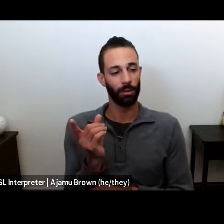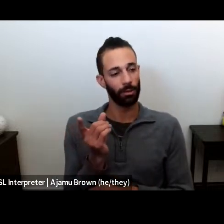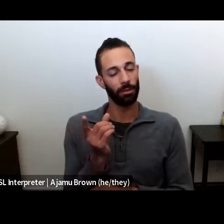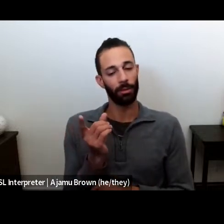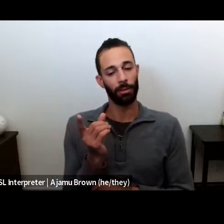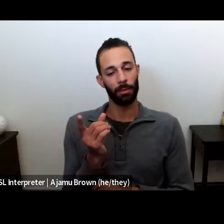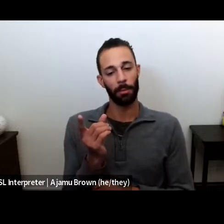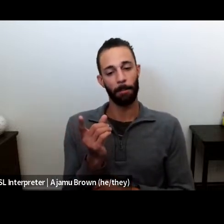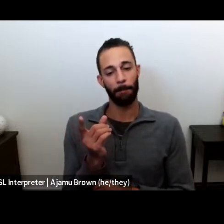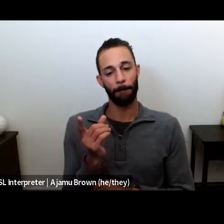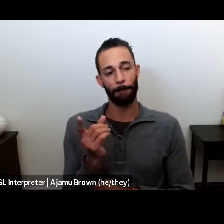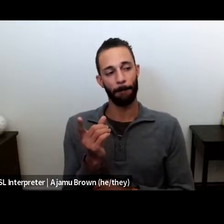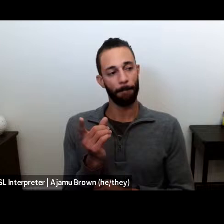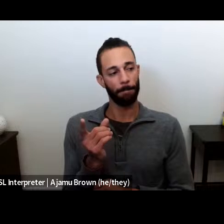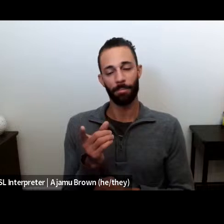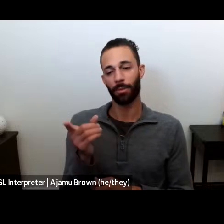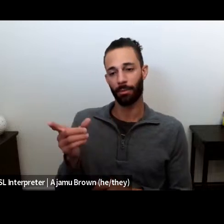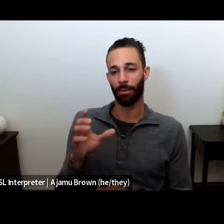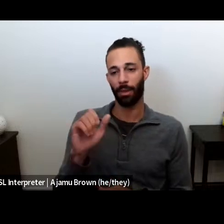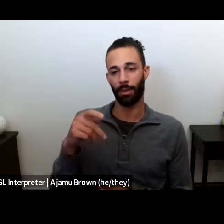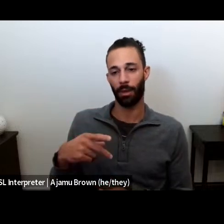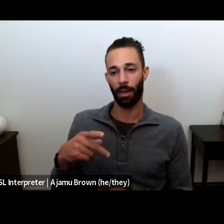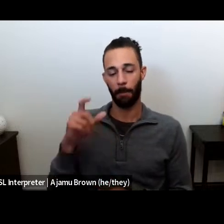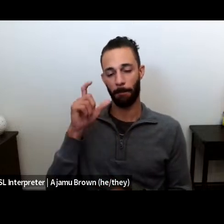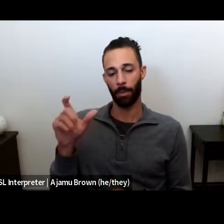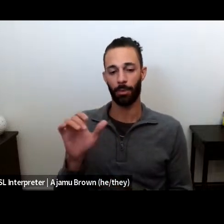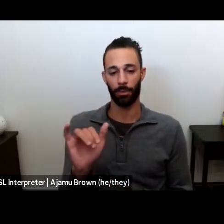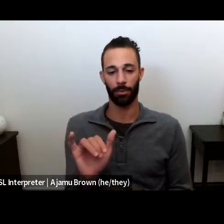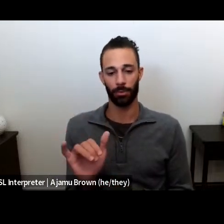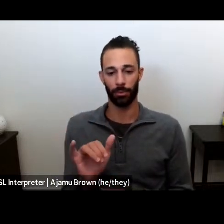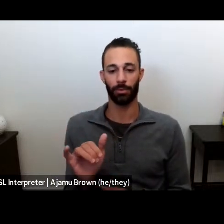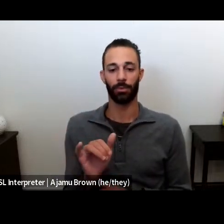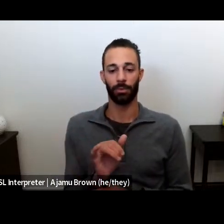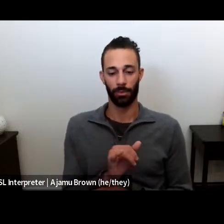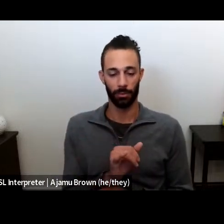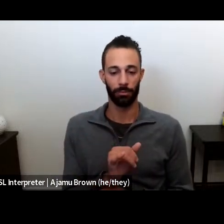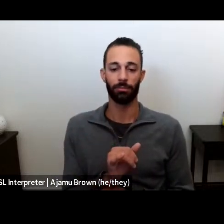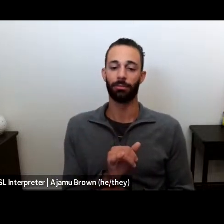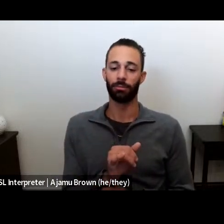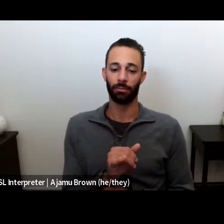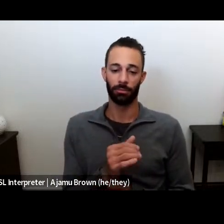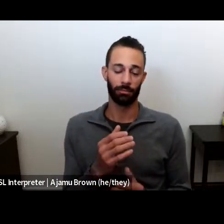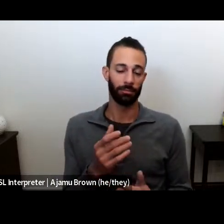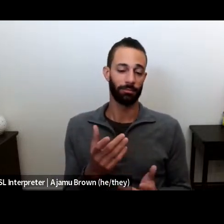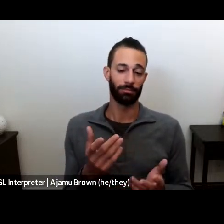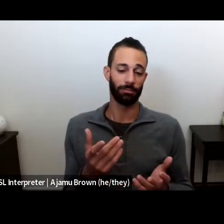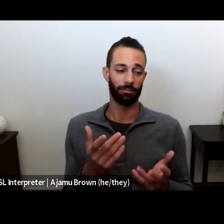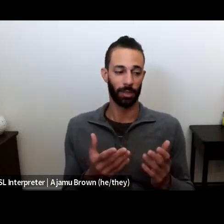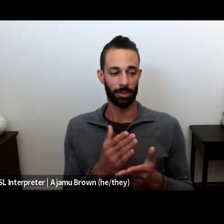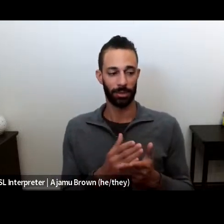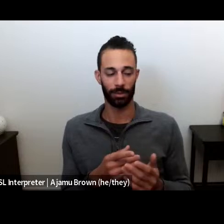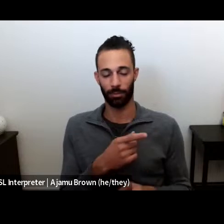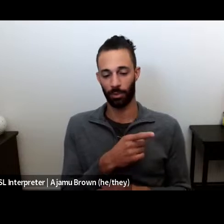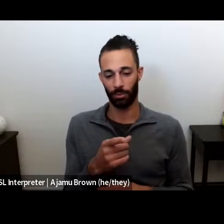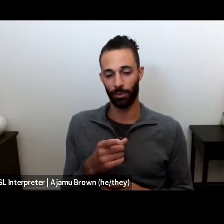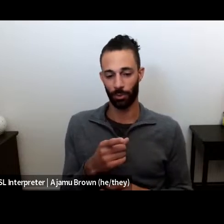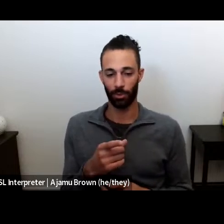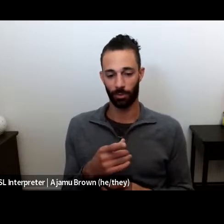and they're a cat moon too. So it might be relatable for some of you.